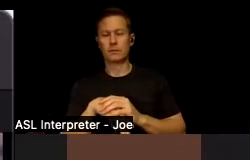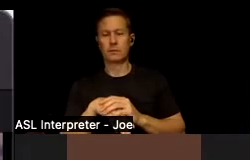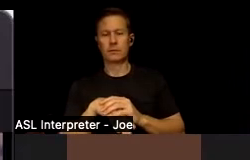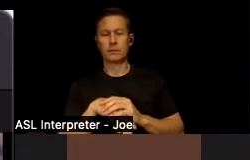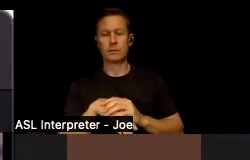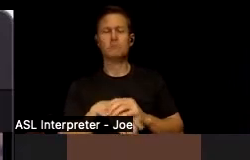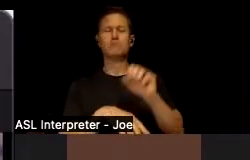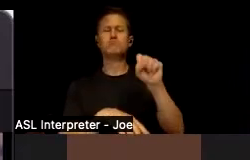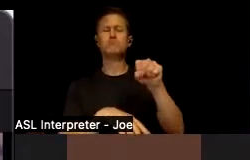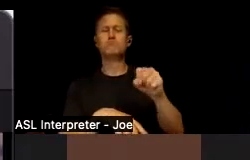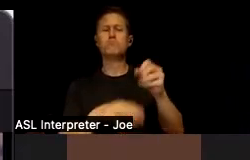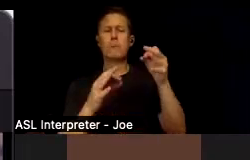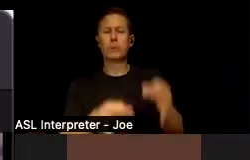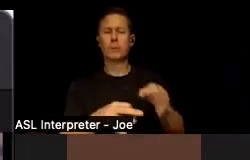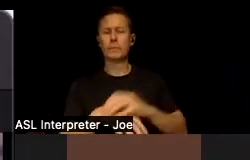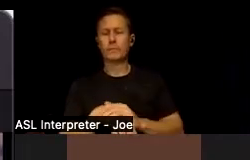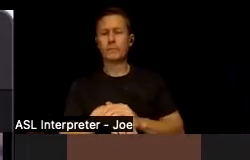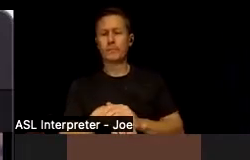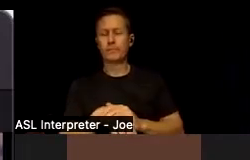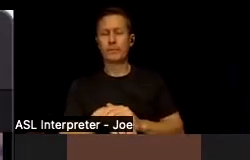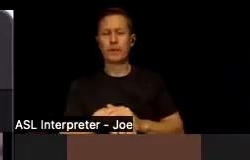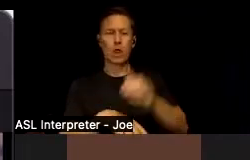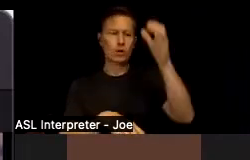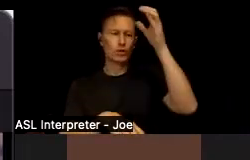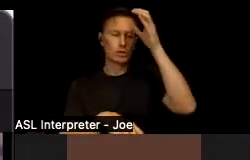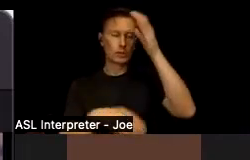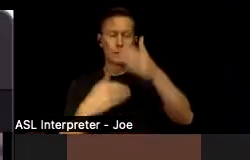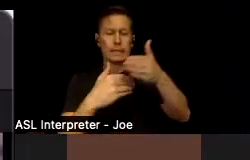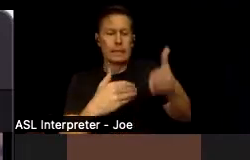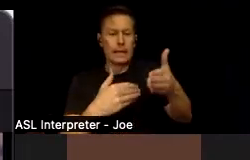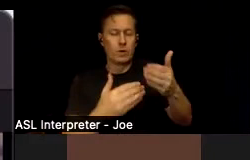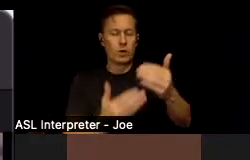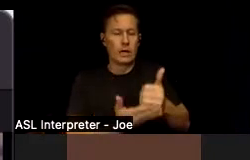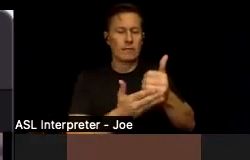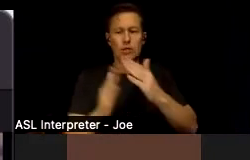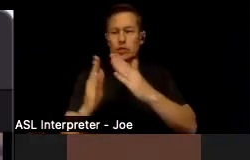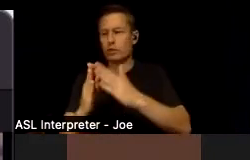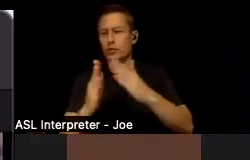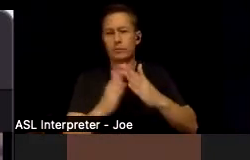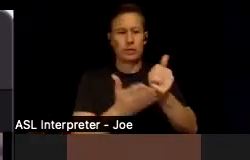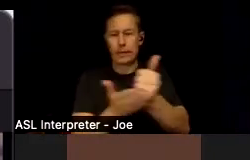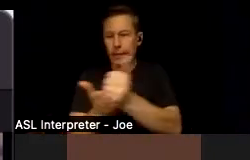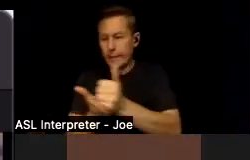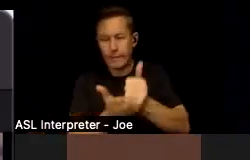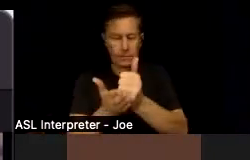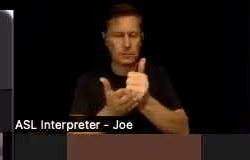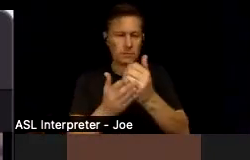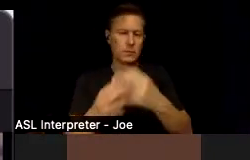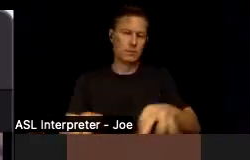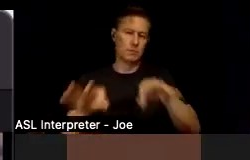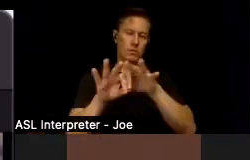Most definitely. The concept of neighbor helping or community helping community members is going to be critical. As I mentioned, we